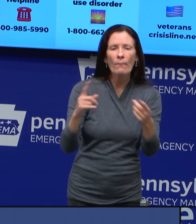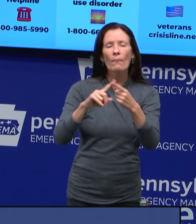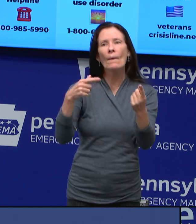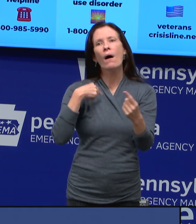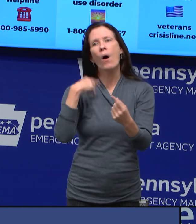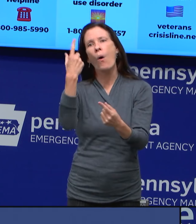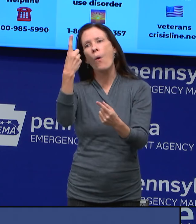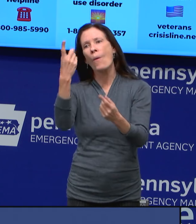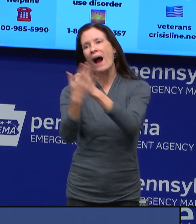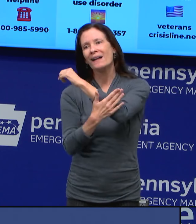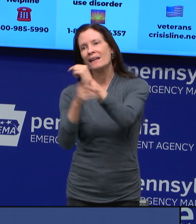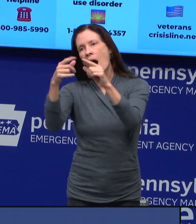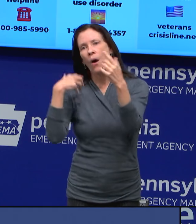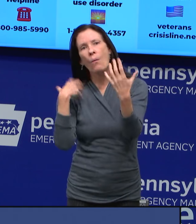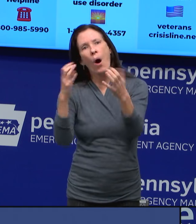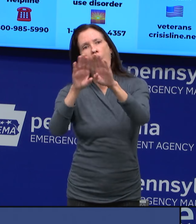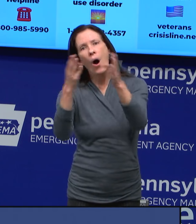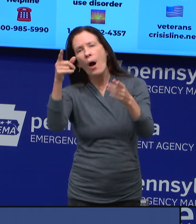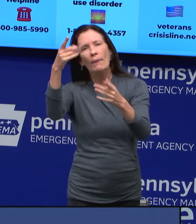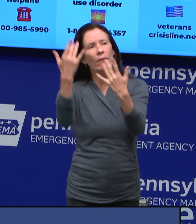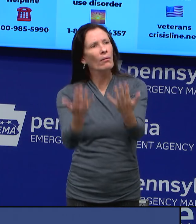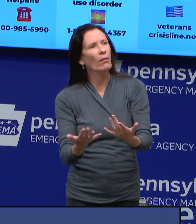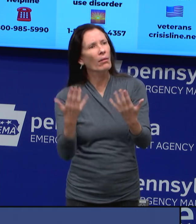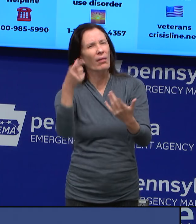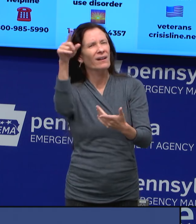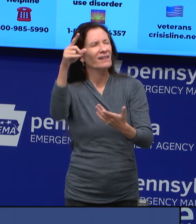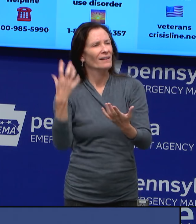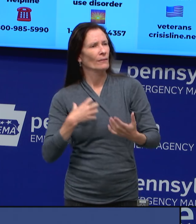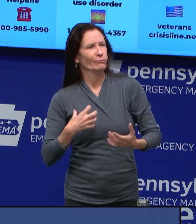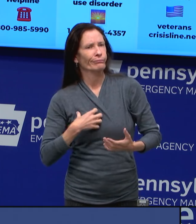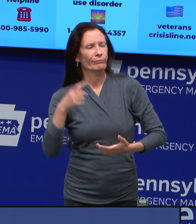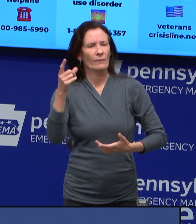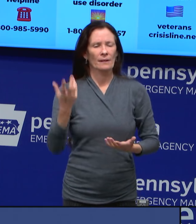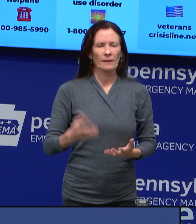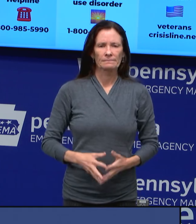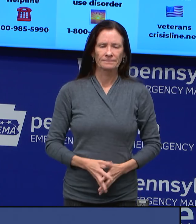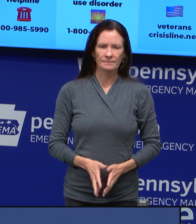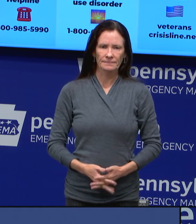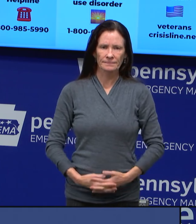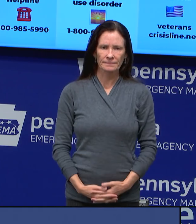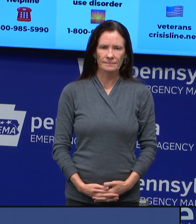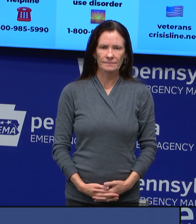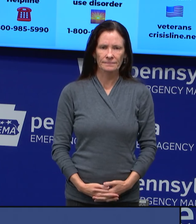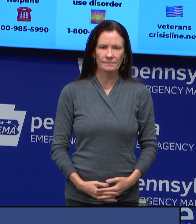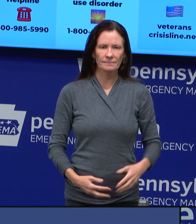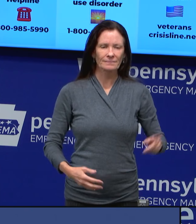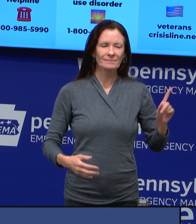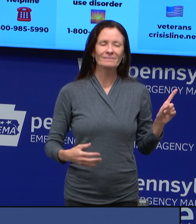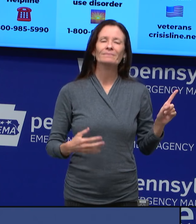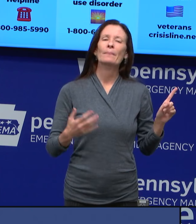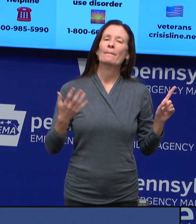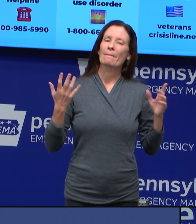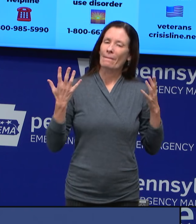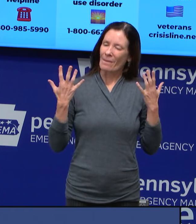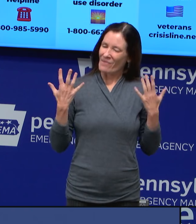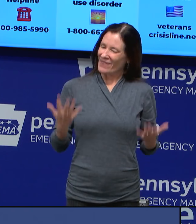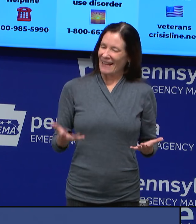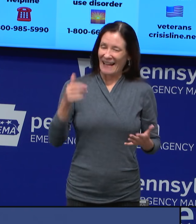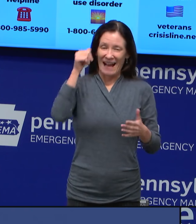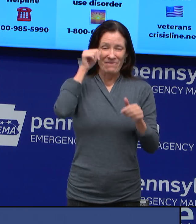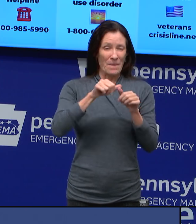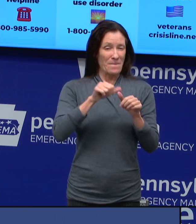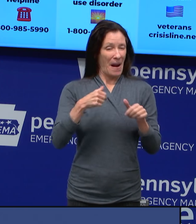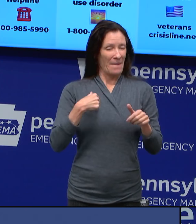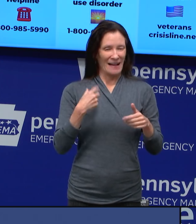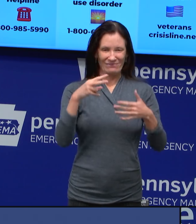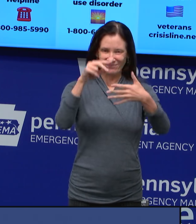we've calculated it. We'll be looking at the metric, but we're looking at many other factors, as I've pointed out, in terms of making those